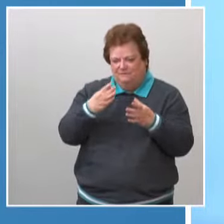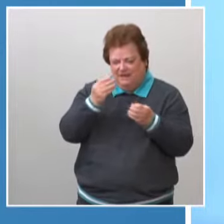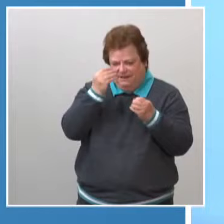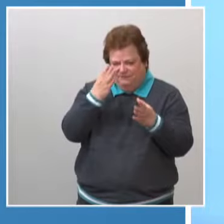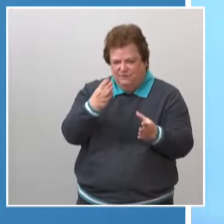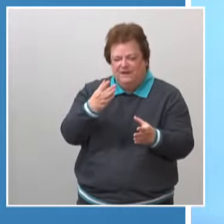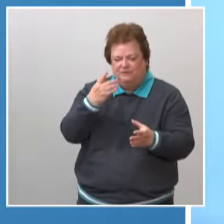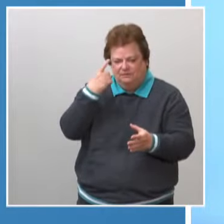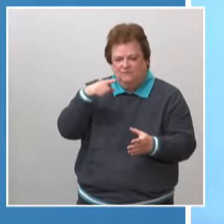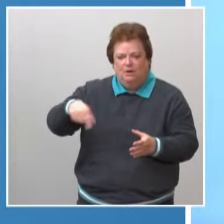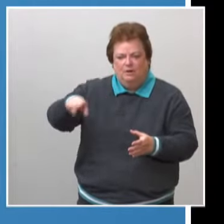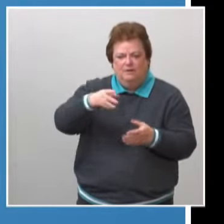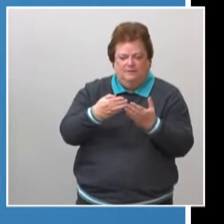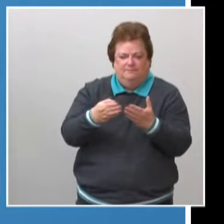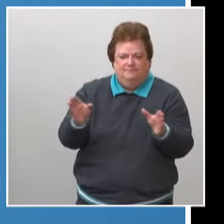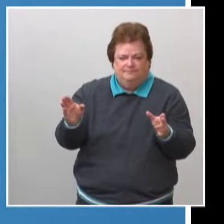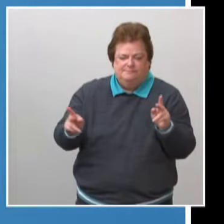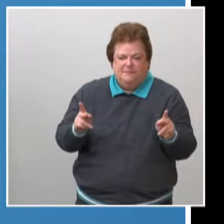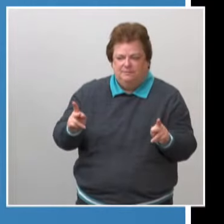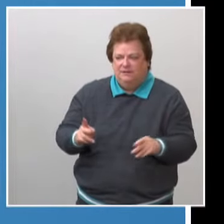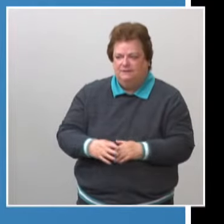to the public.